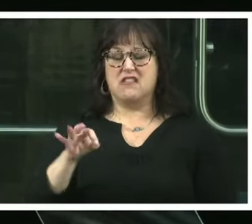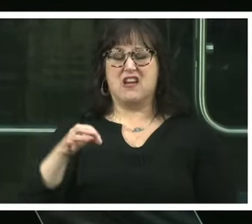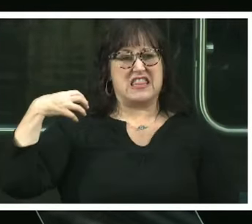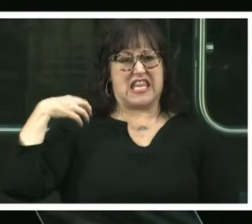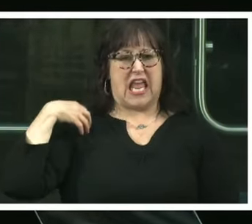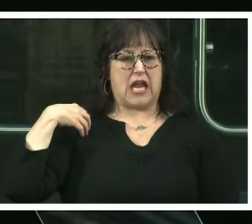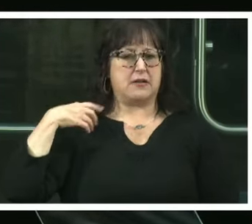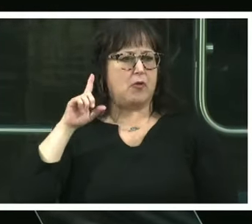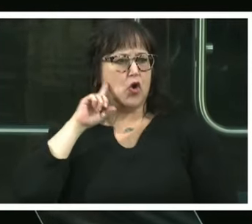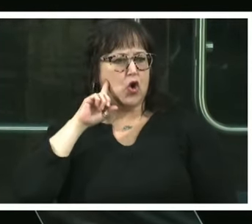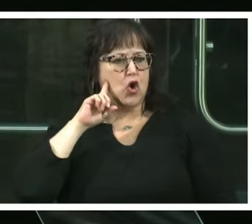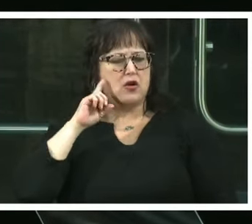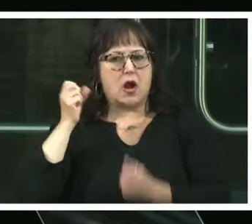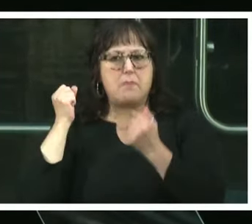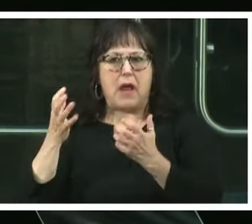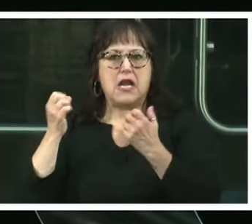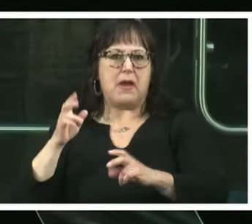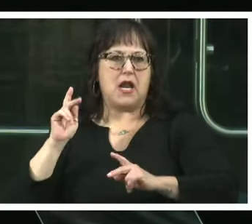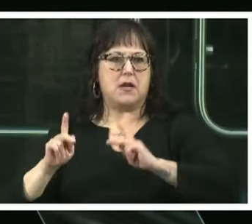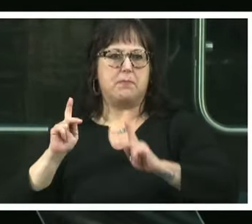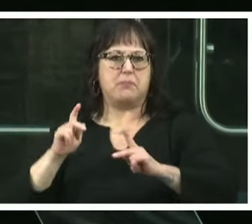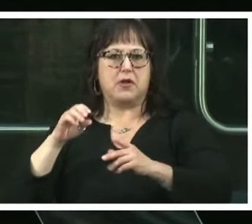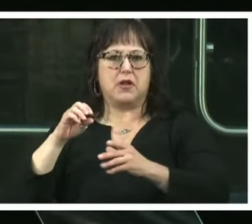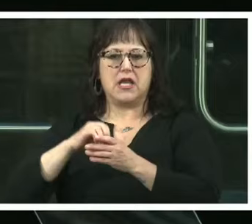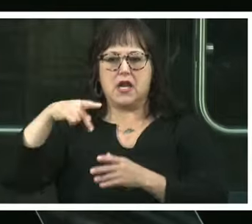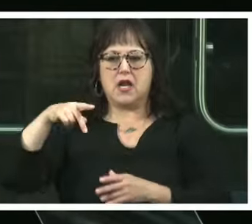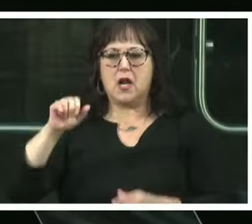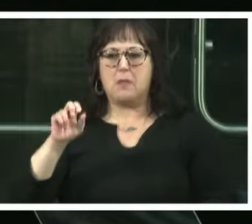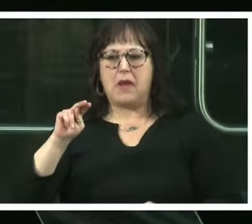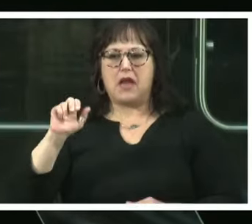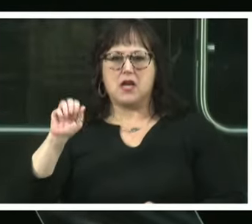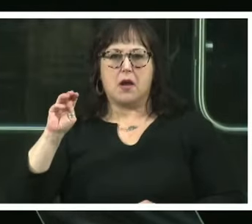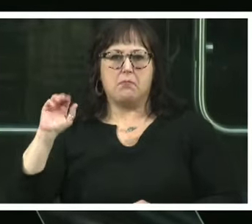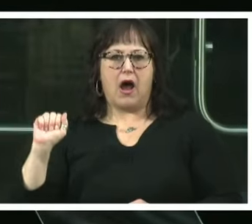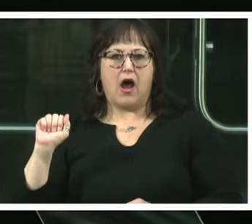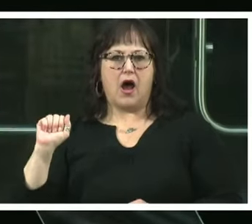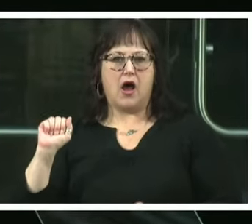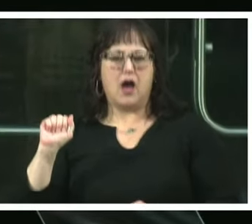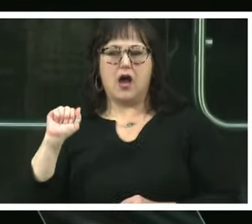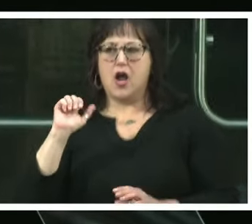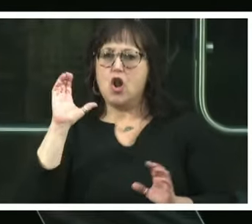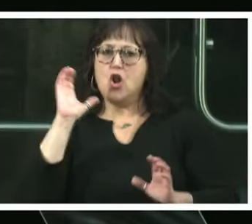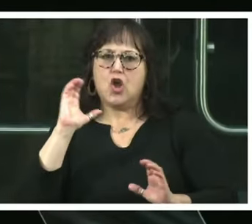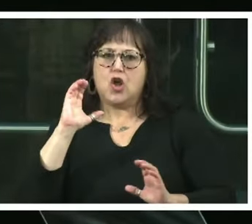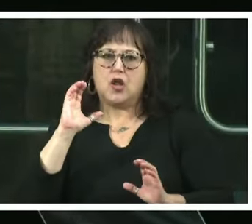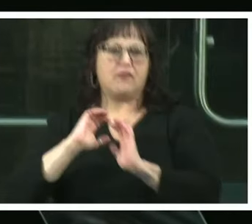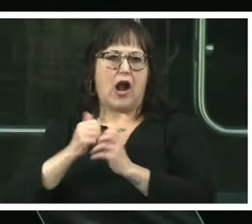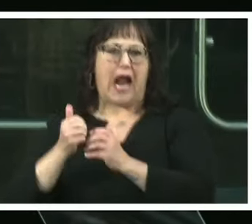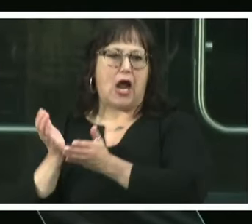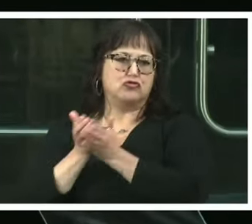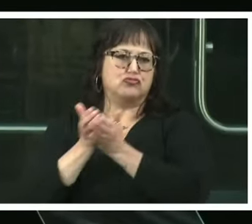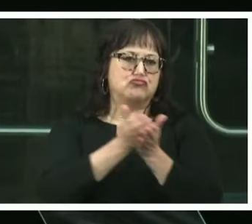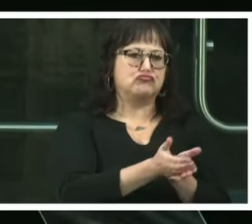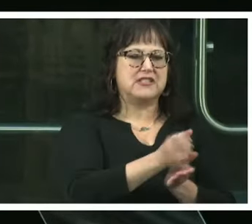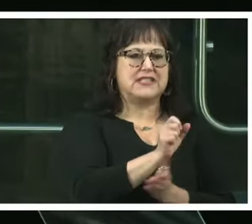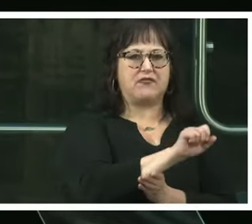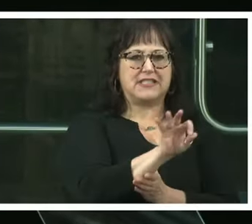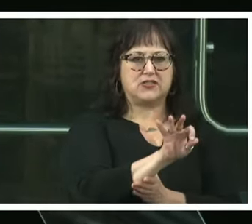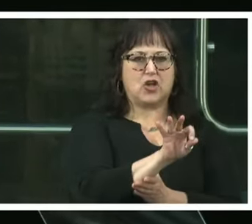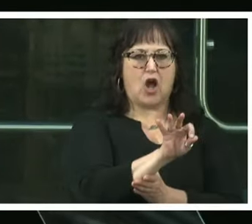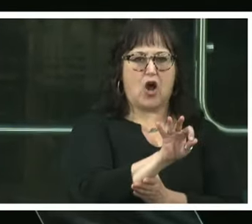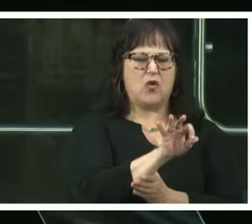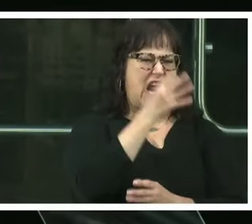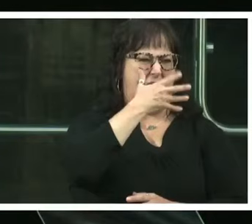of migrants were ashore in Panama, looking for transportation to San Francisco, where no